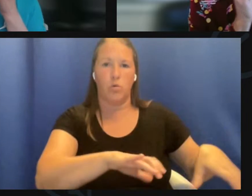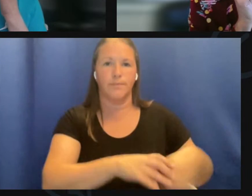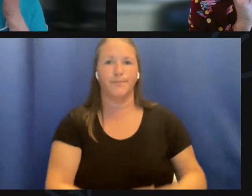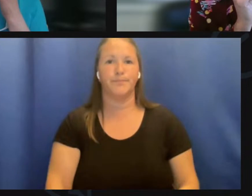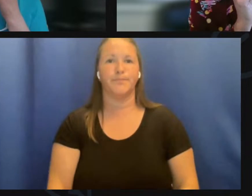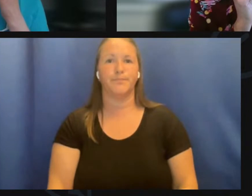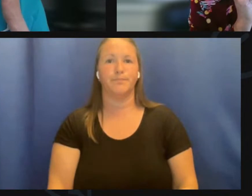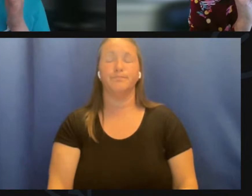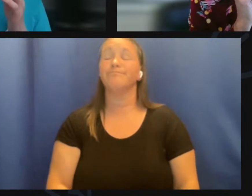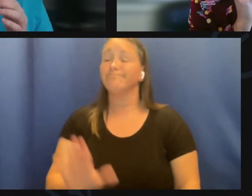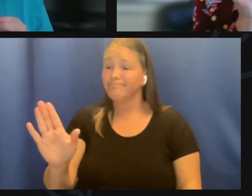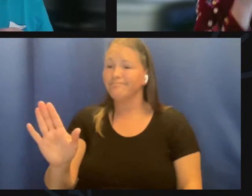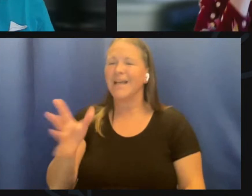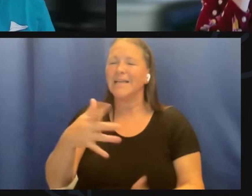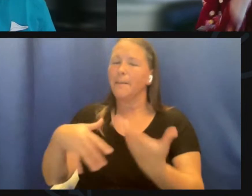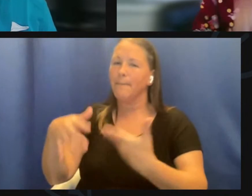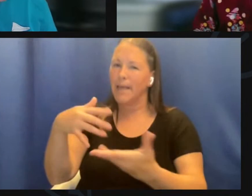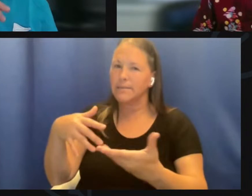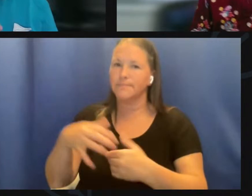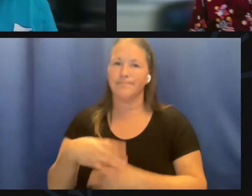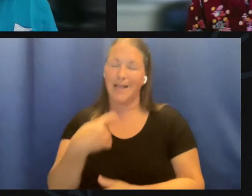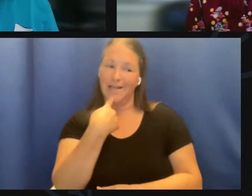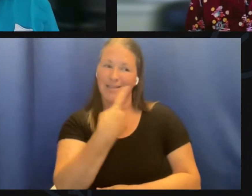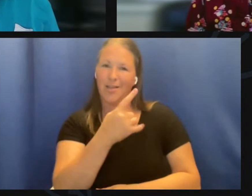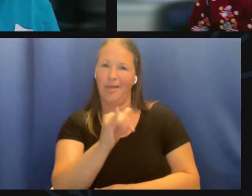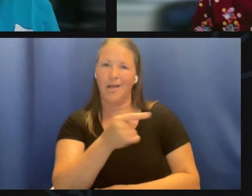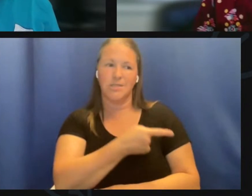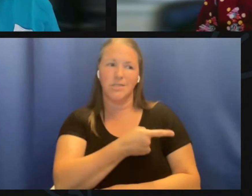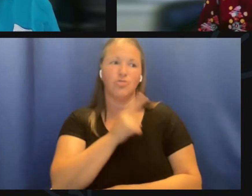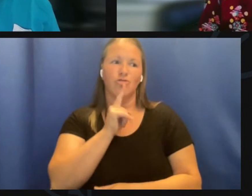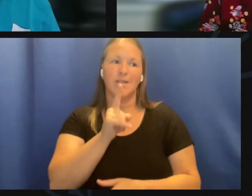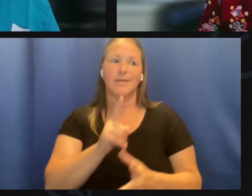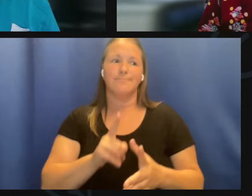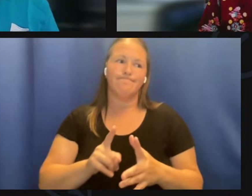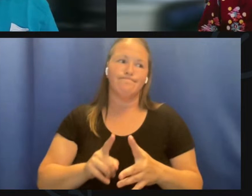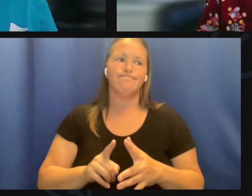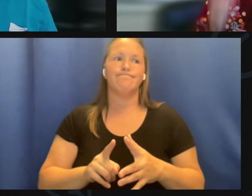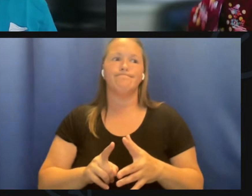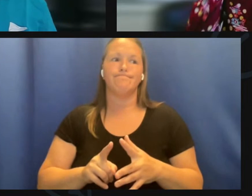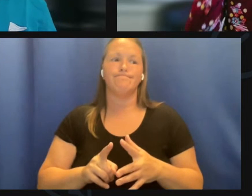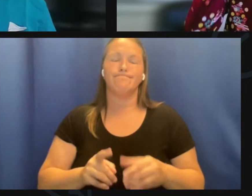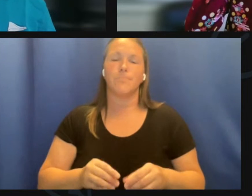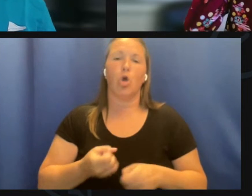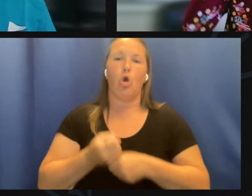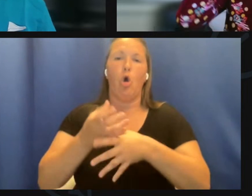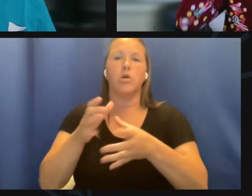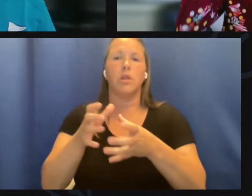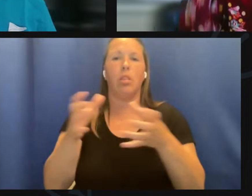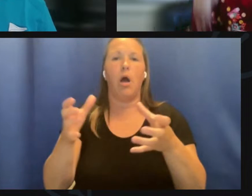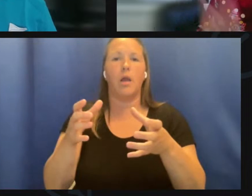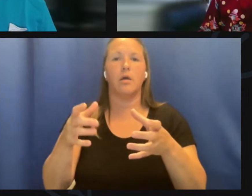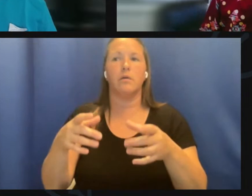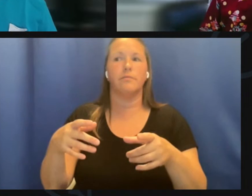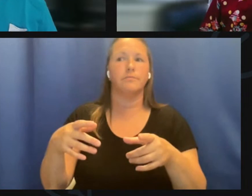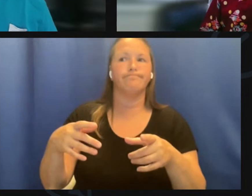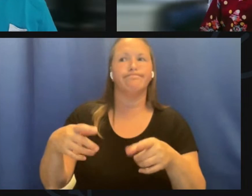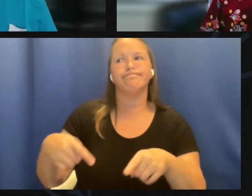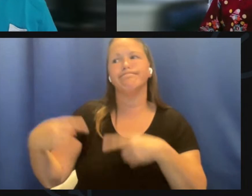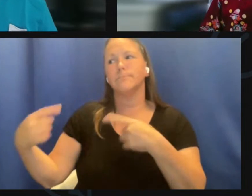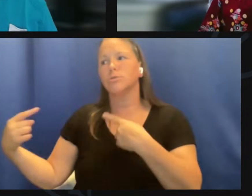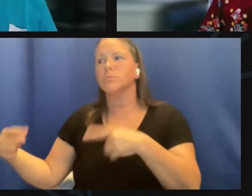It is mixed. I will tell you that she sparked a lot of controversy, and she really didn't care. I think